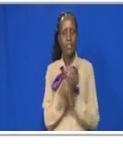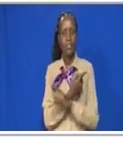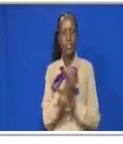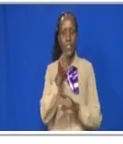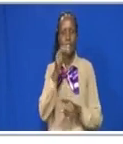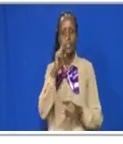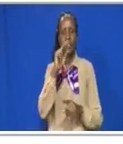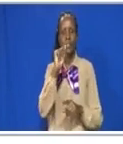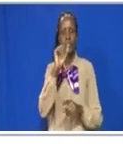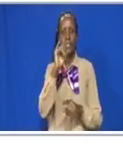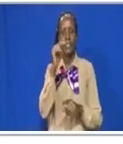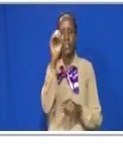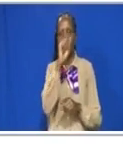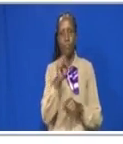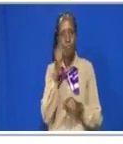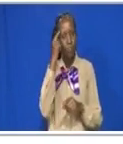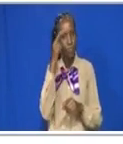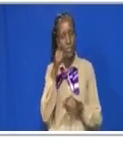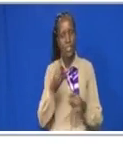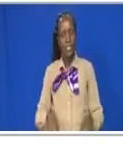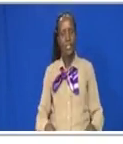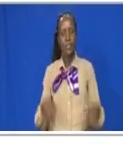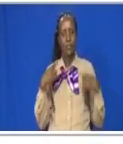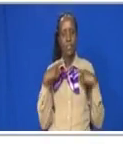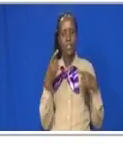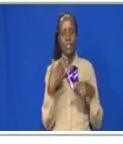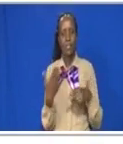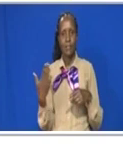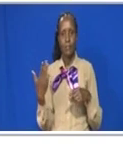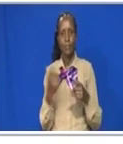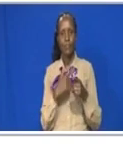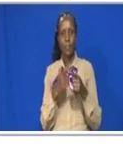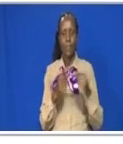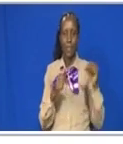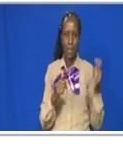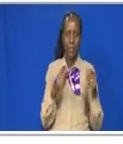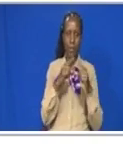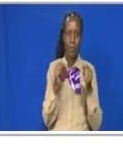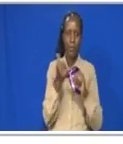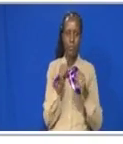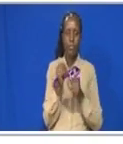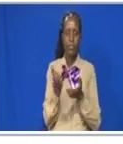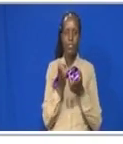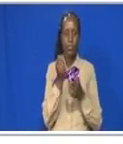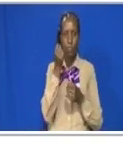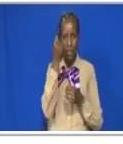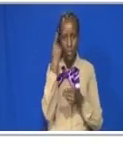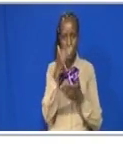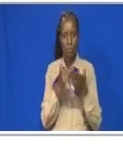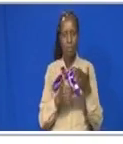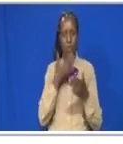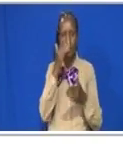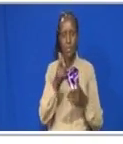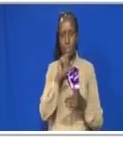these living things? The other term that you need to understand before you answer this question